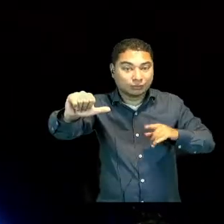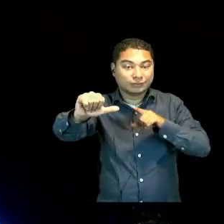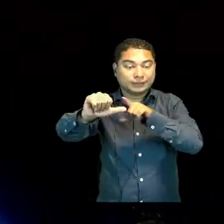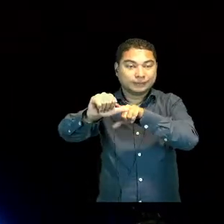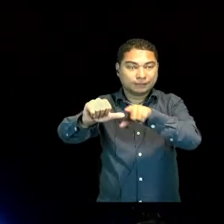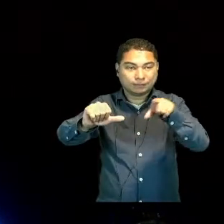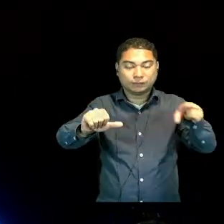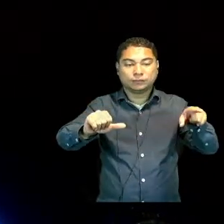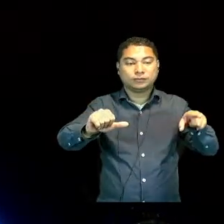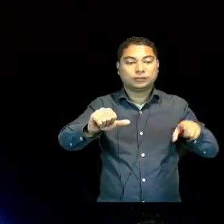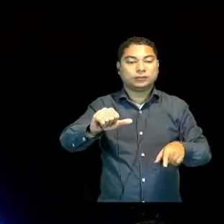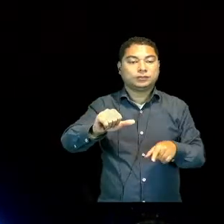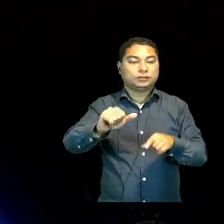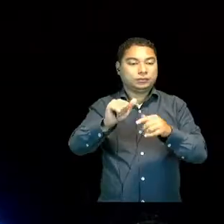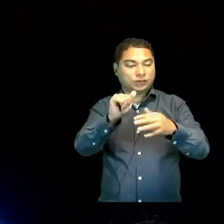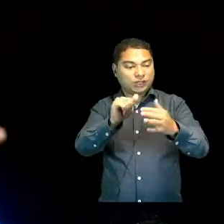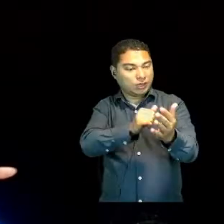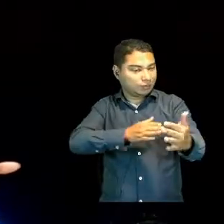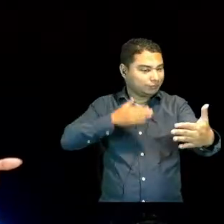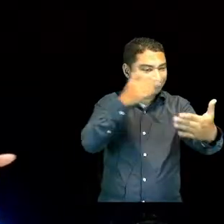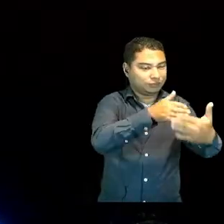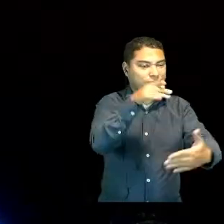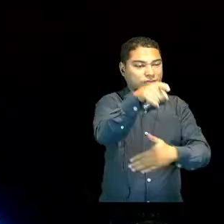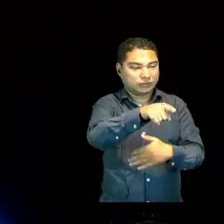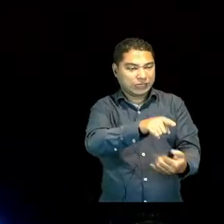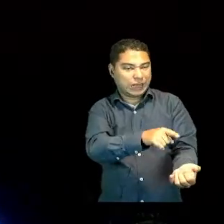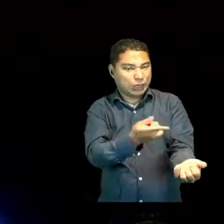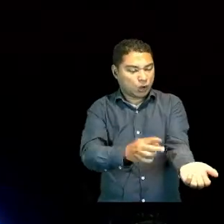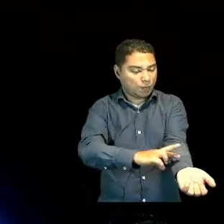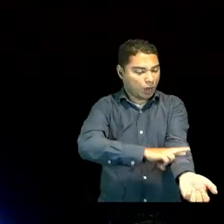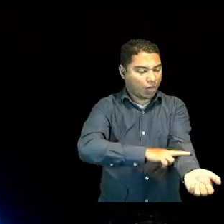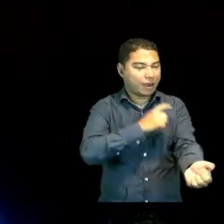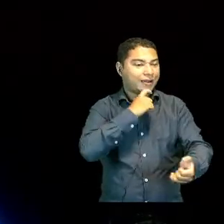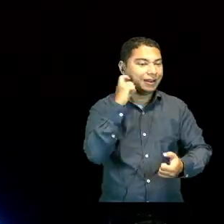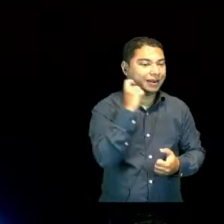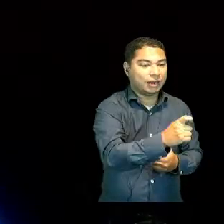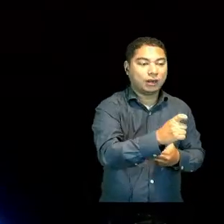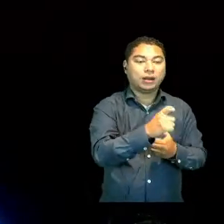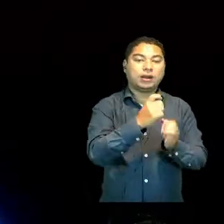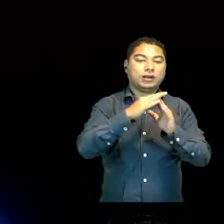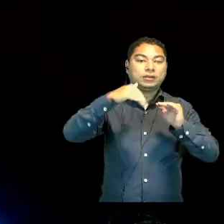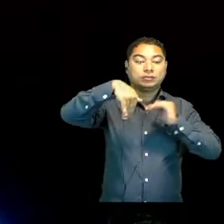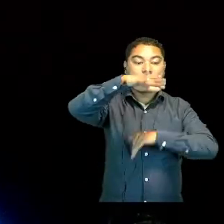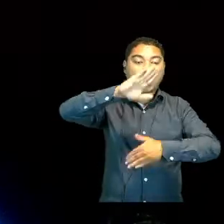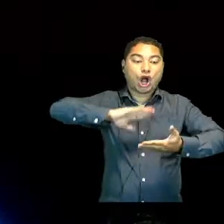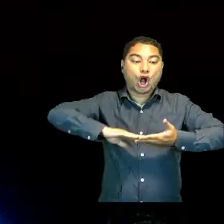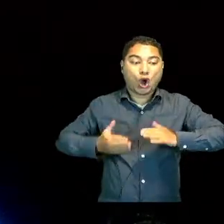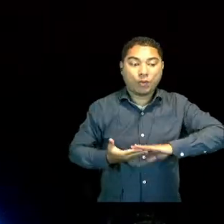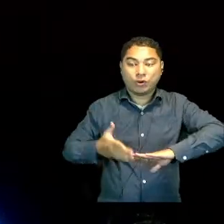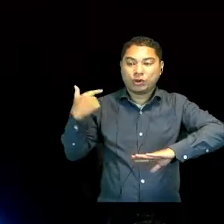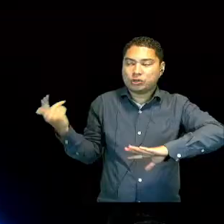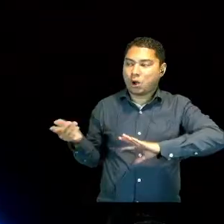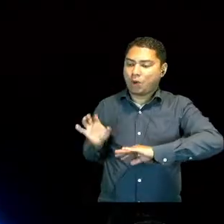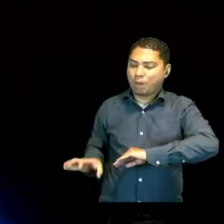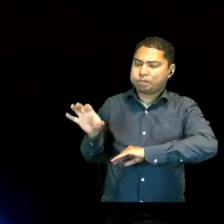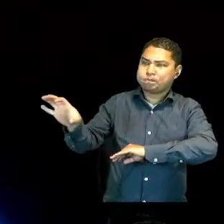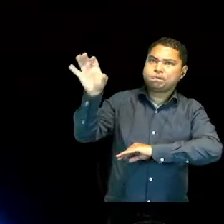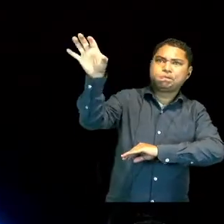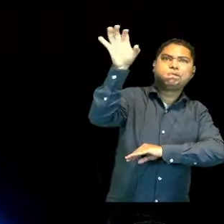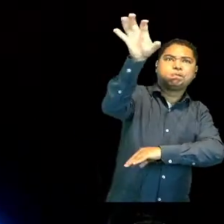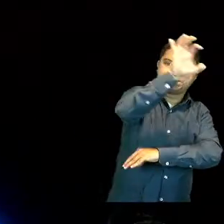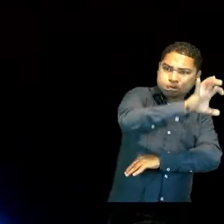inspired communities all over the world to fight for equality. And so when I think